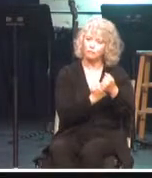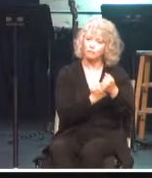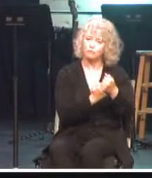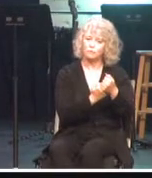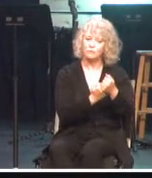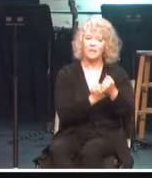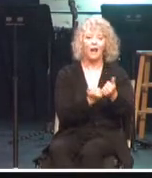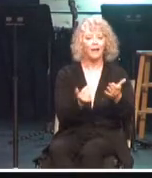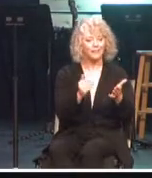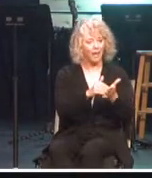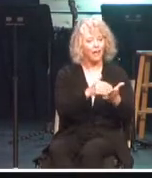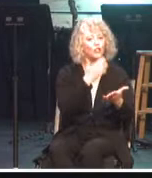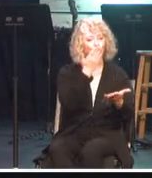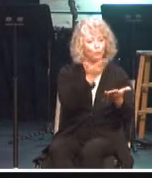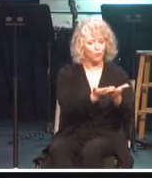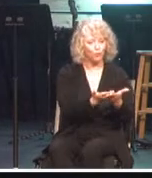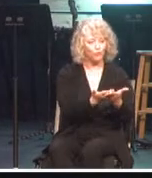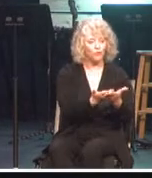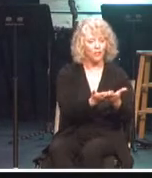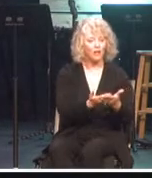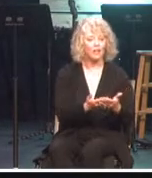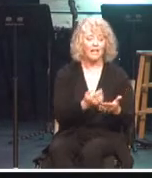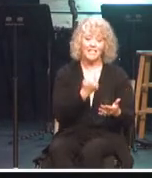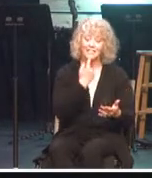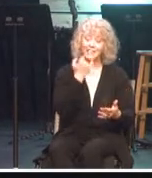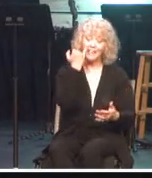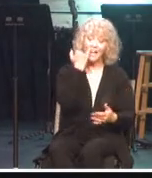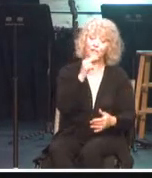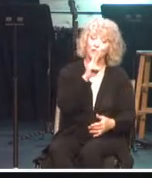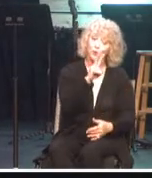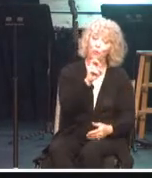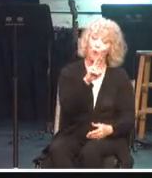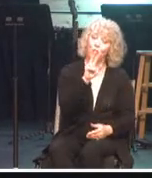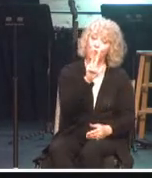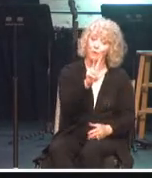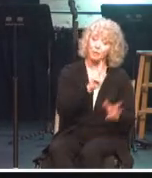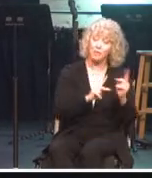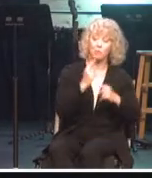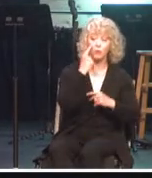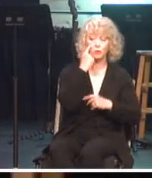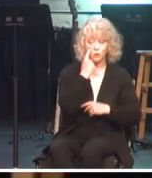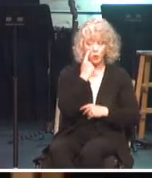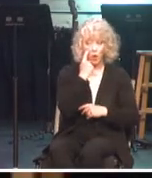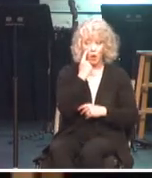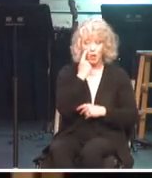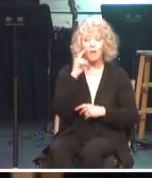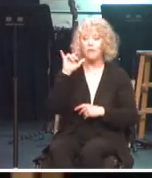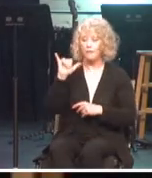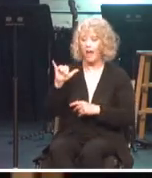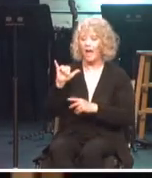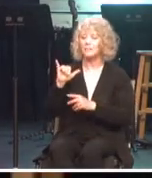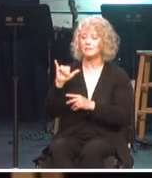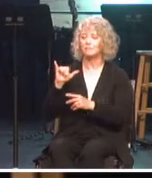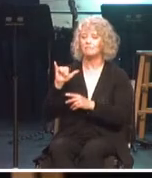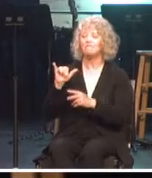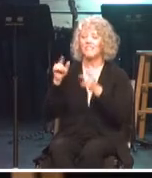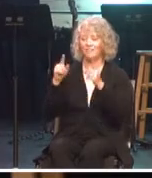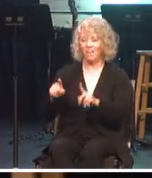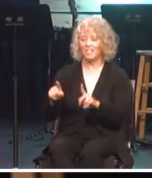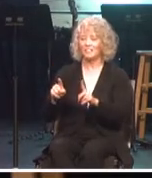on the evidence of two or three witnesses, a matter shall be confirmed. So this